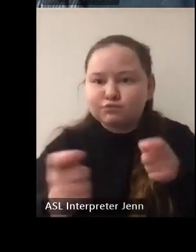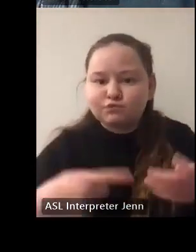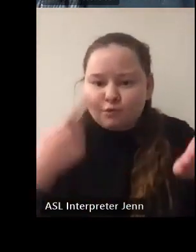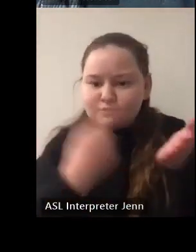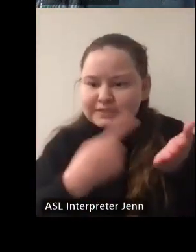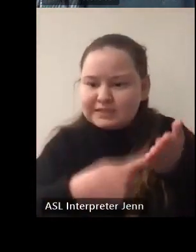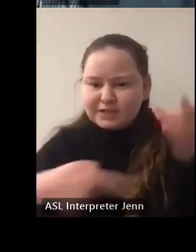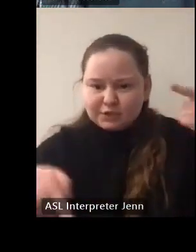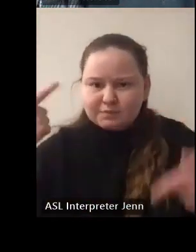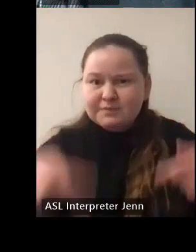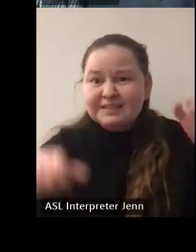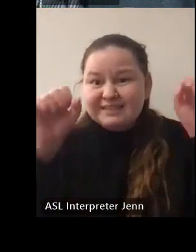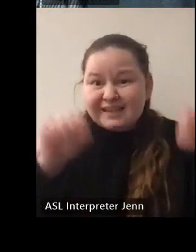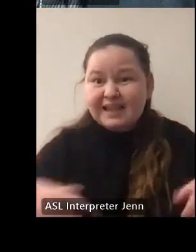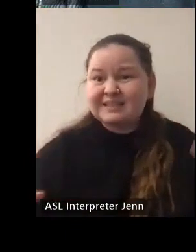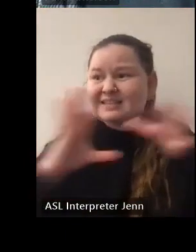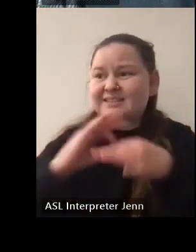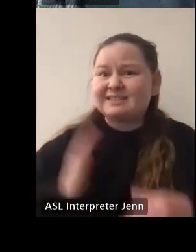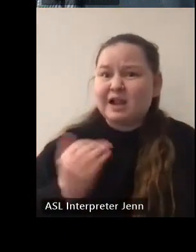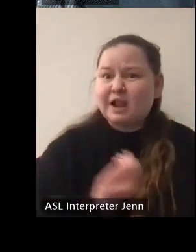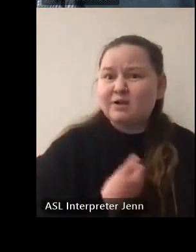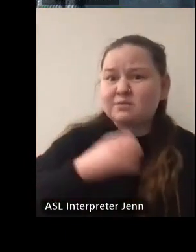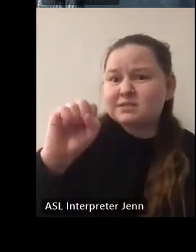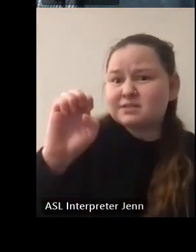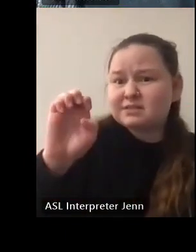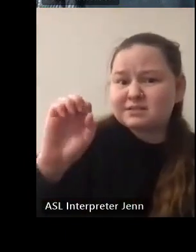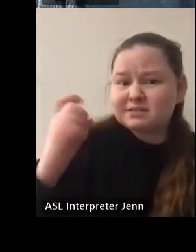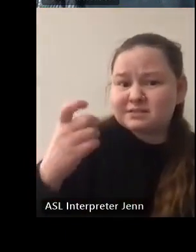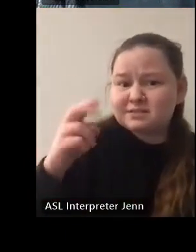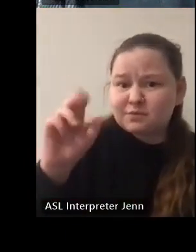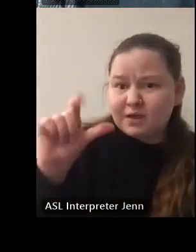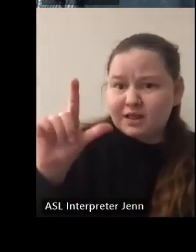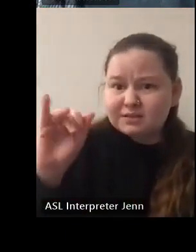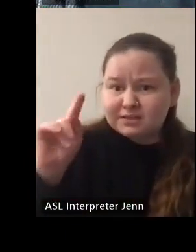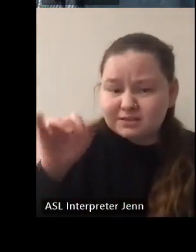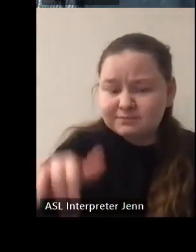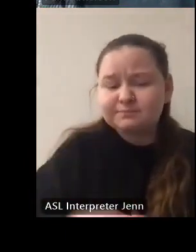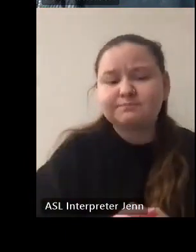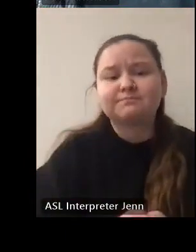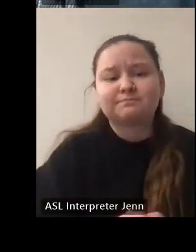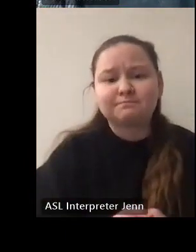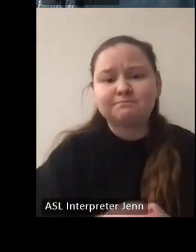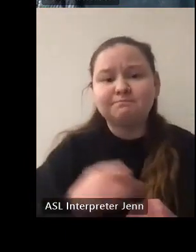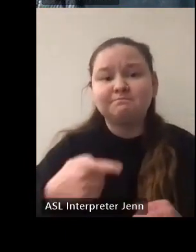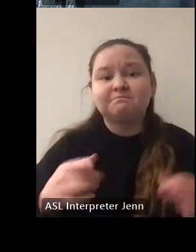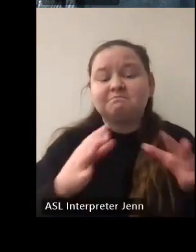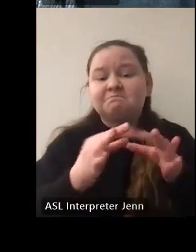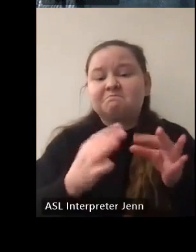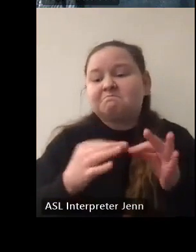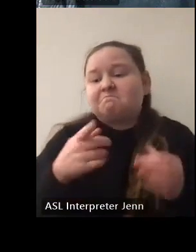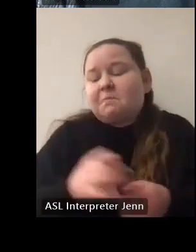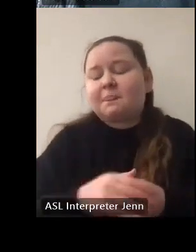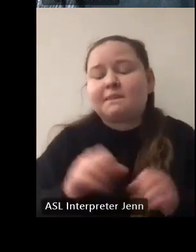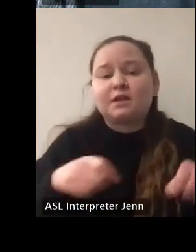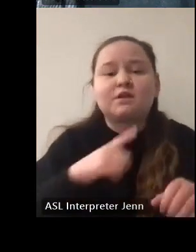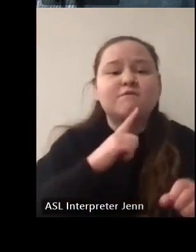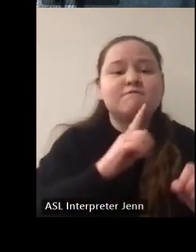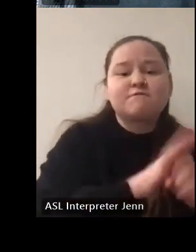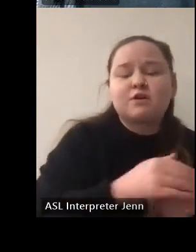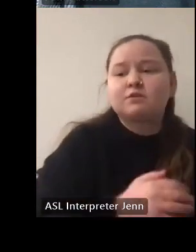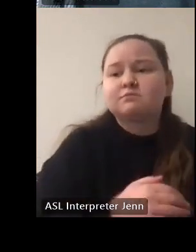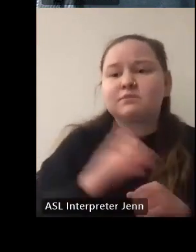sexuality. Like Erickson, Sins Invalid initiate discussions around the possibility for affirming disability,